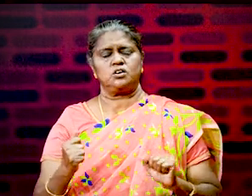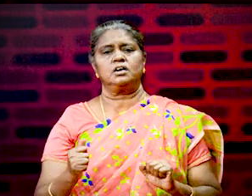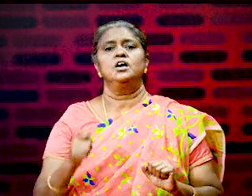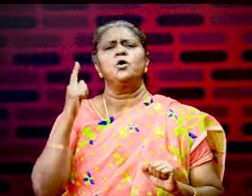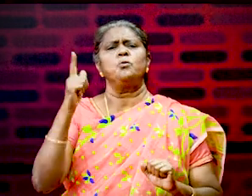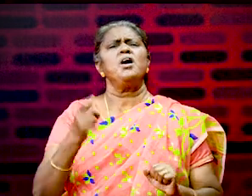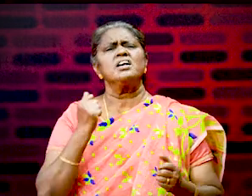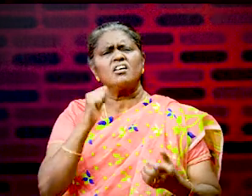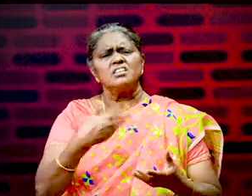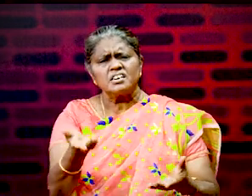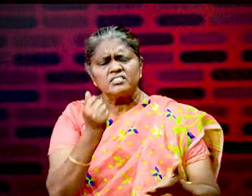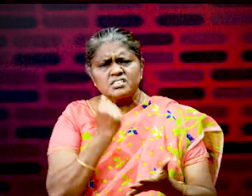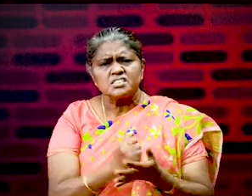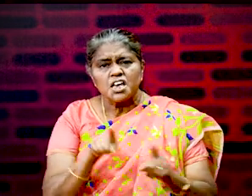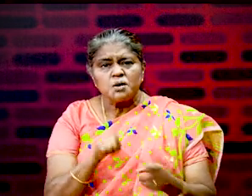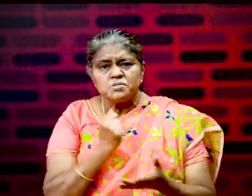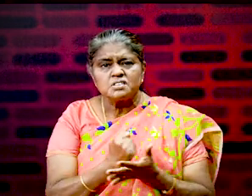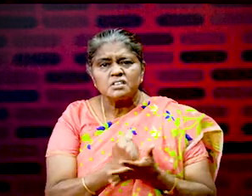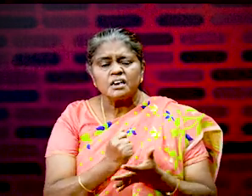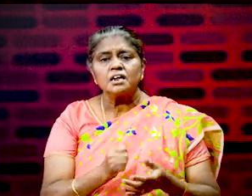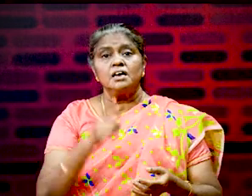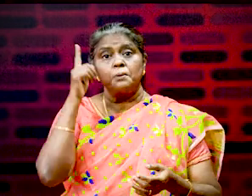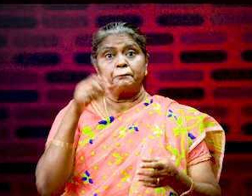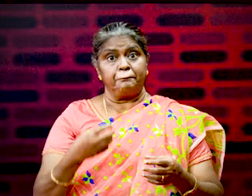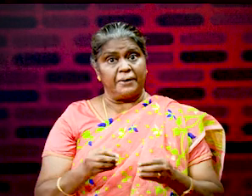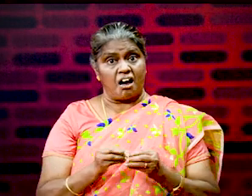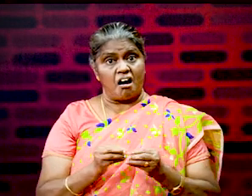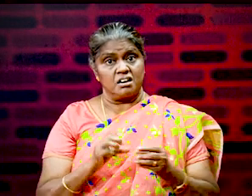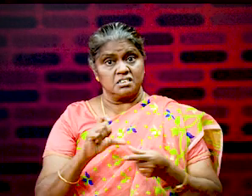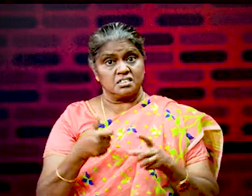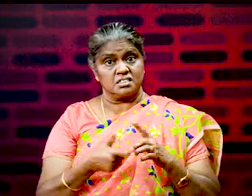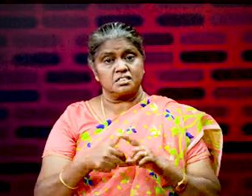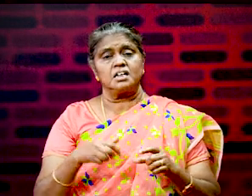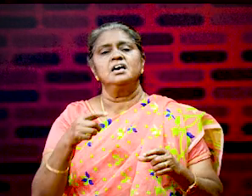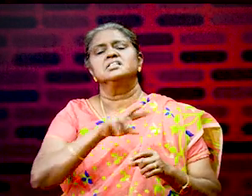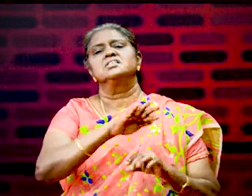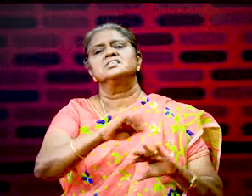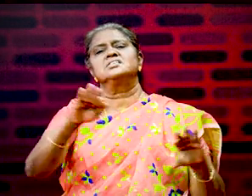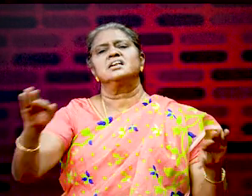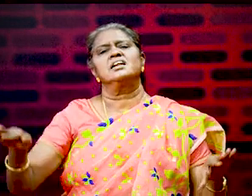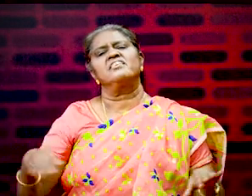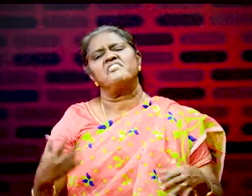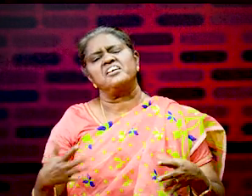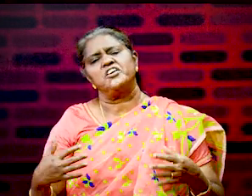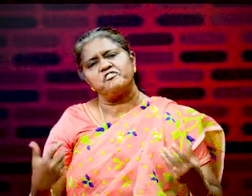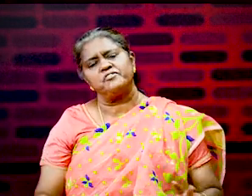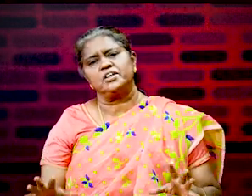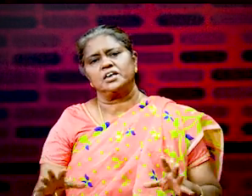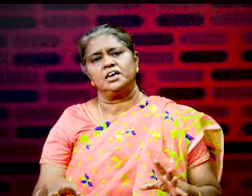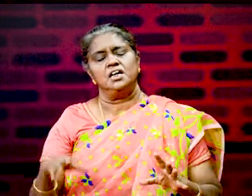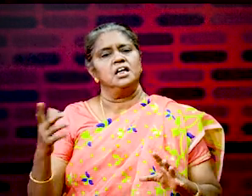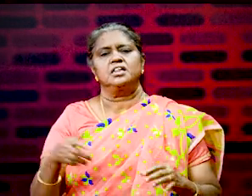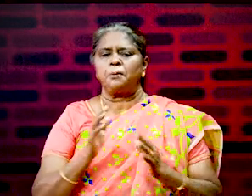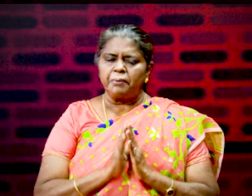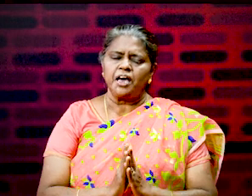Because his children are very weak. They have prayed, and they didn't get any answer from God. They